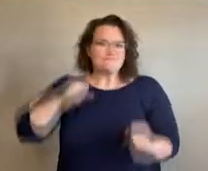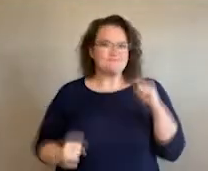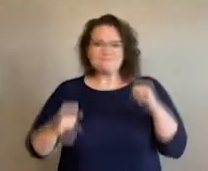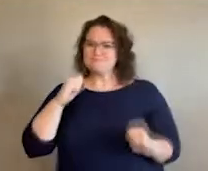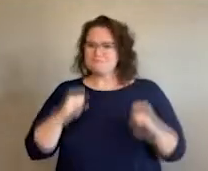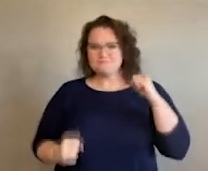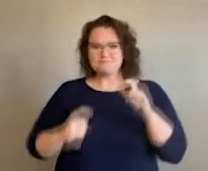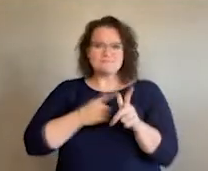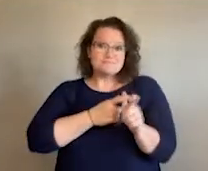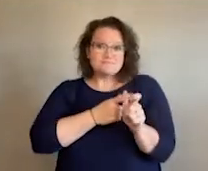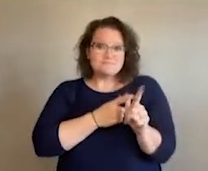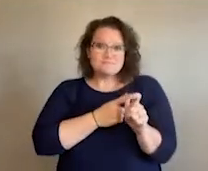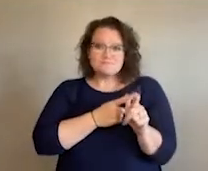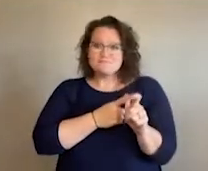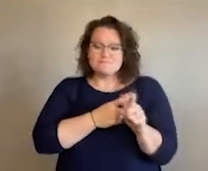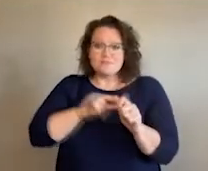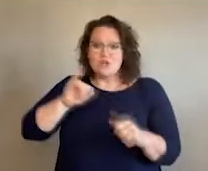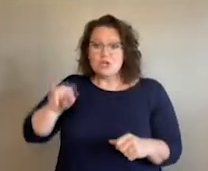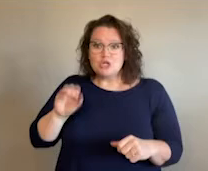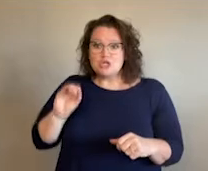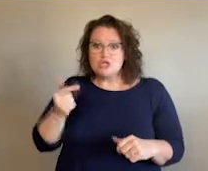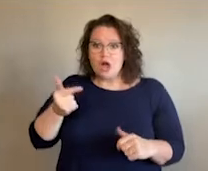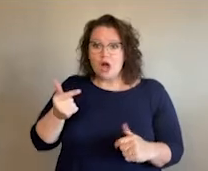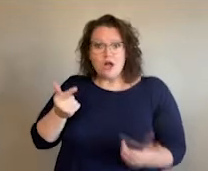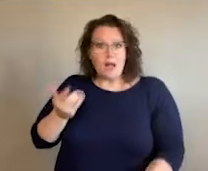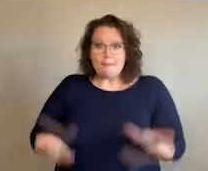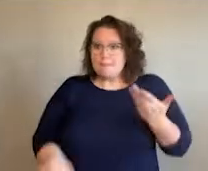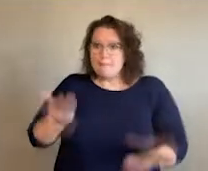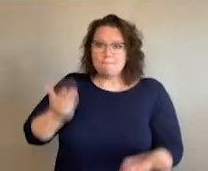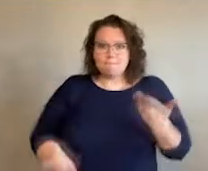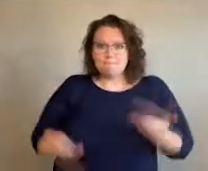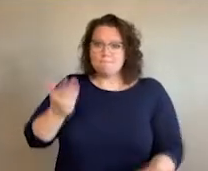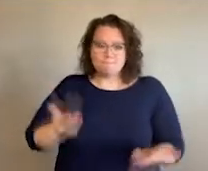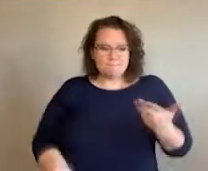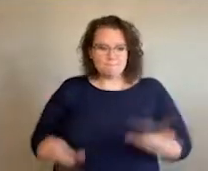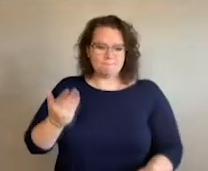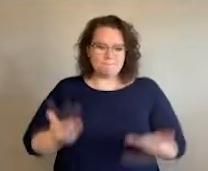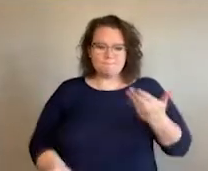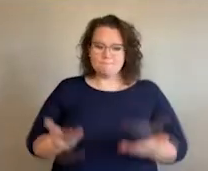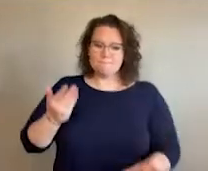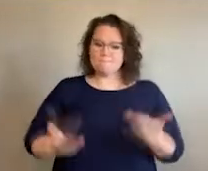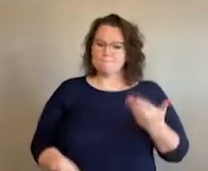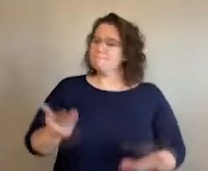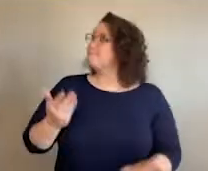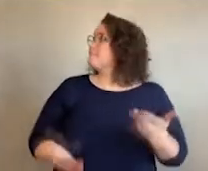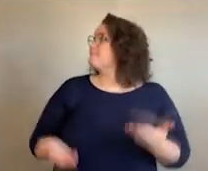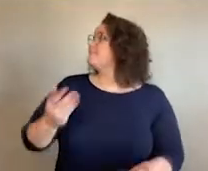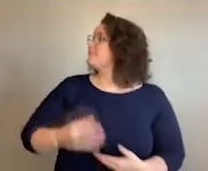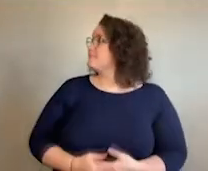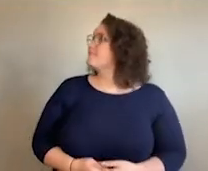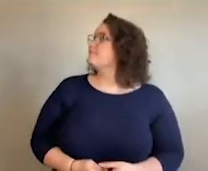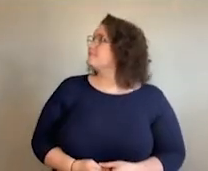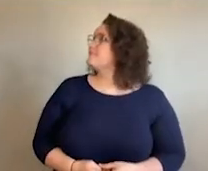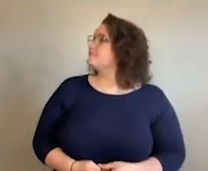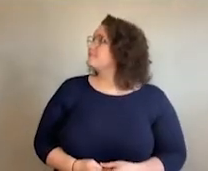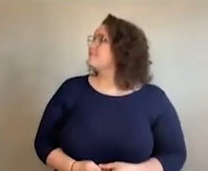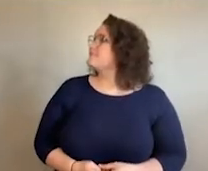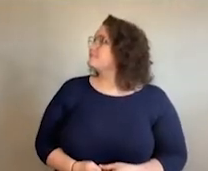place. Jog in place. Let's get those knees up. Get those knees way up, boys and